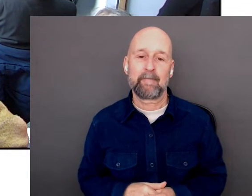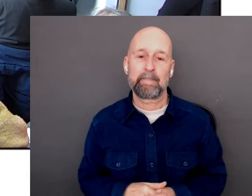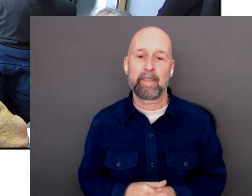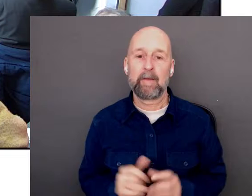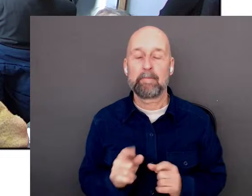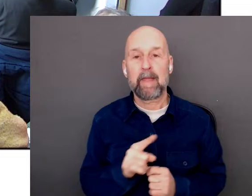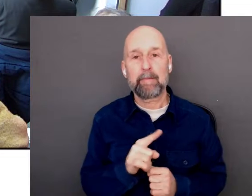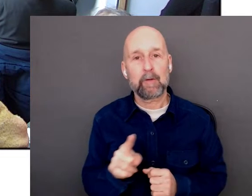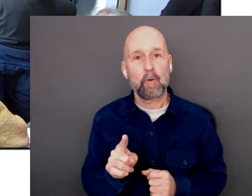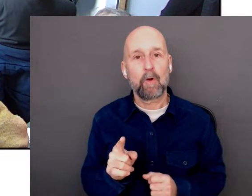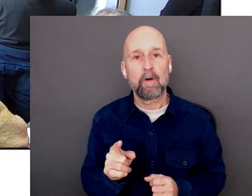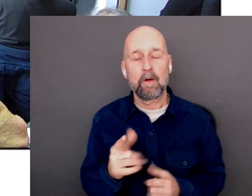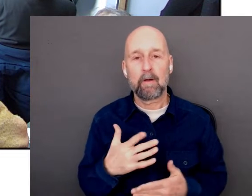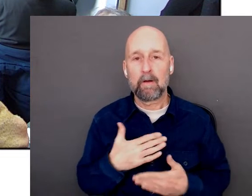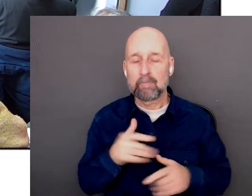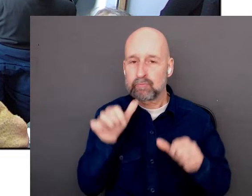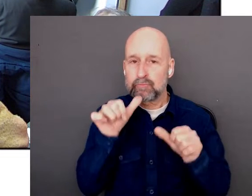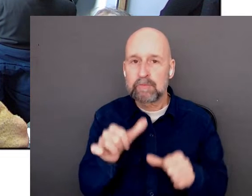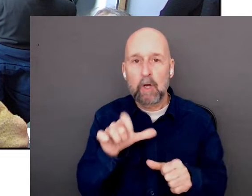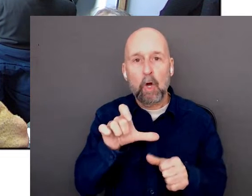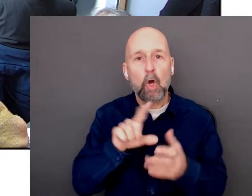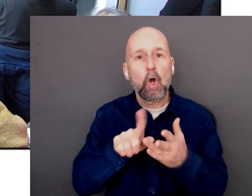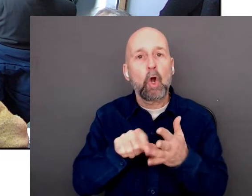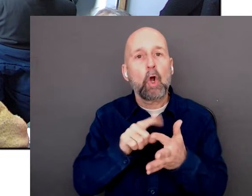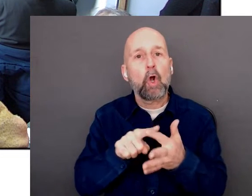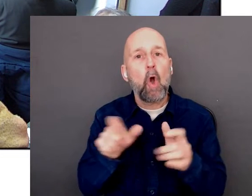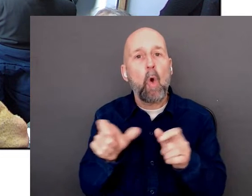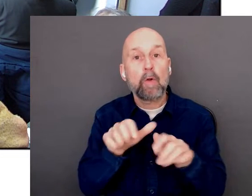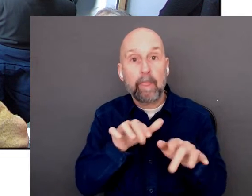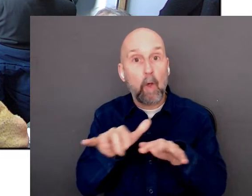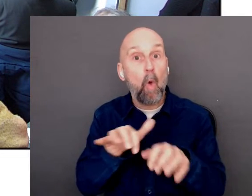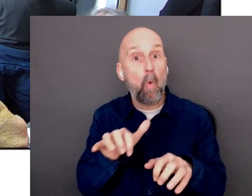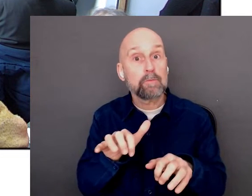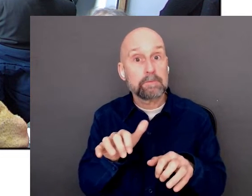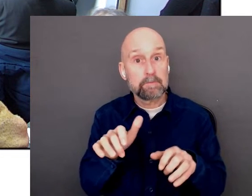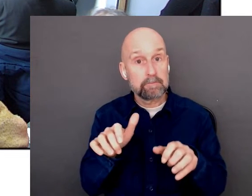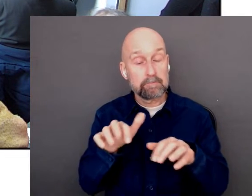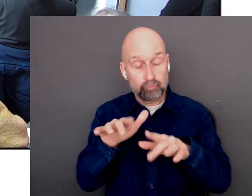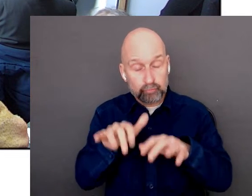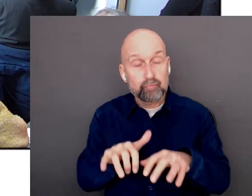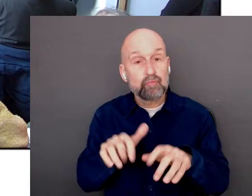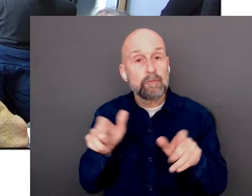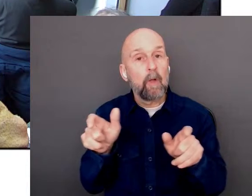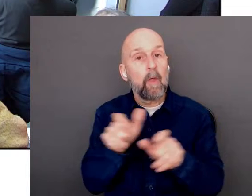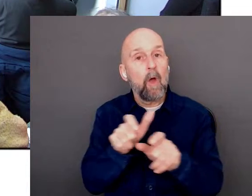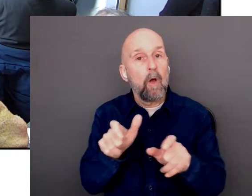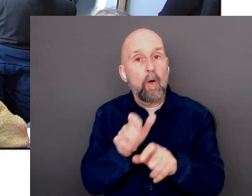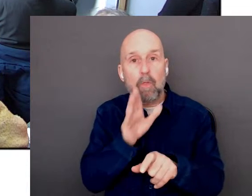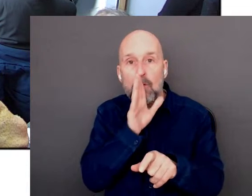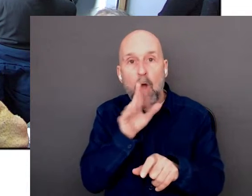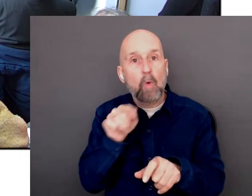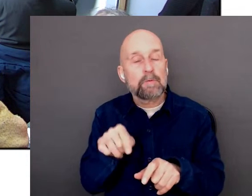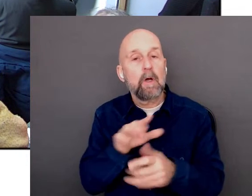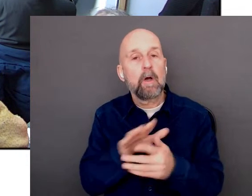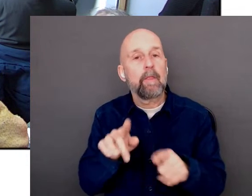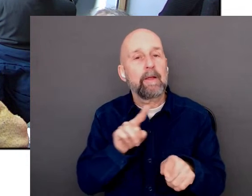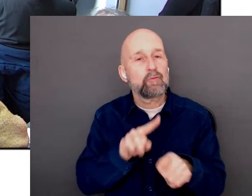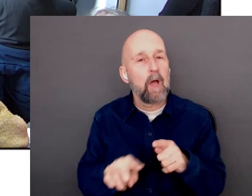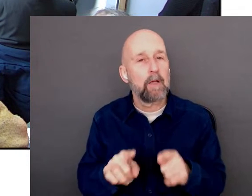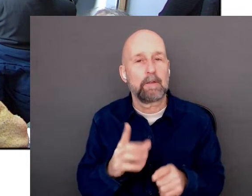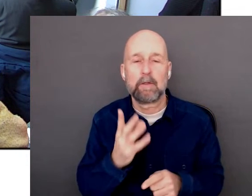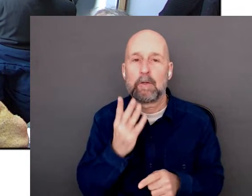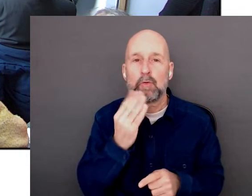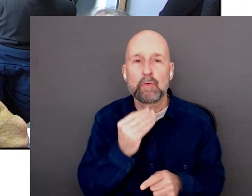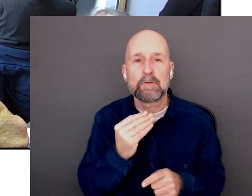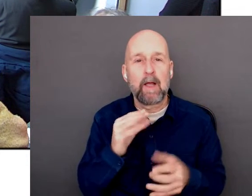interested in code in general, but a lot of the code kind of try to use not nature,